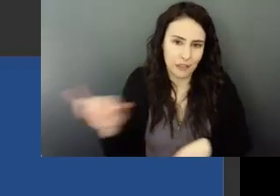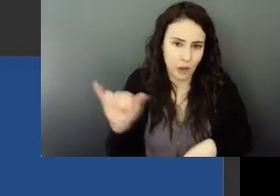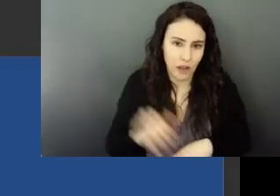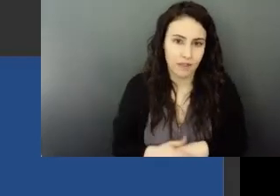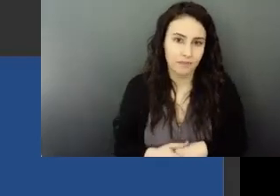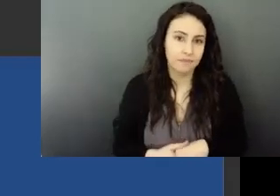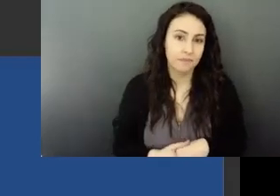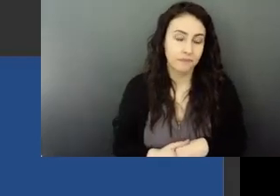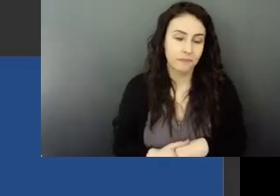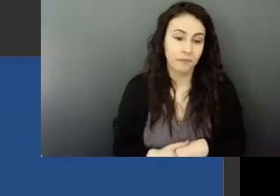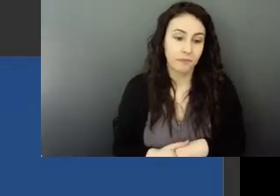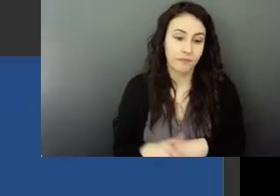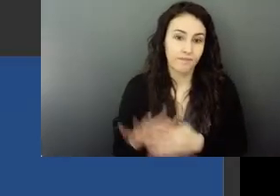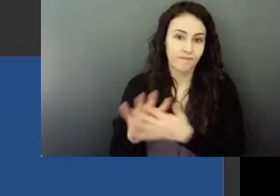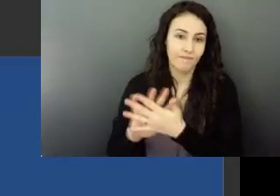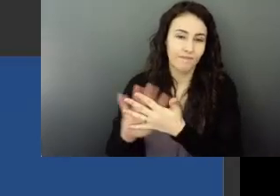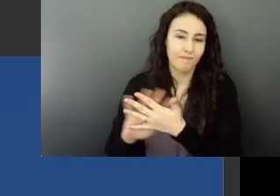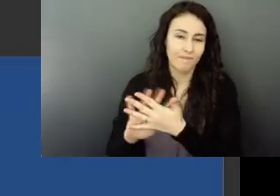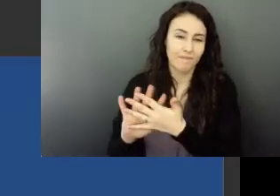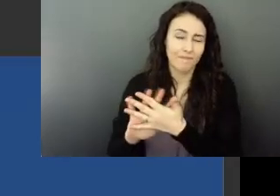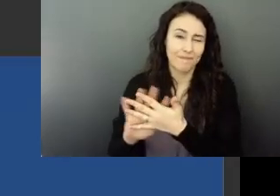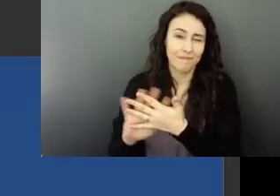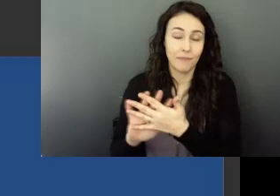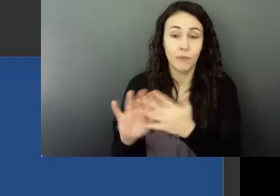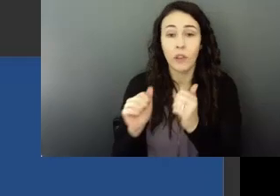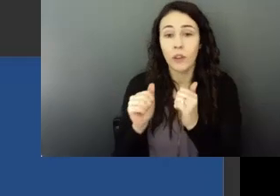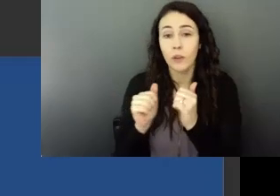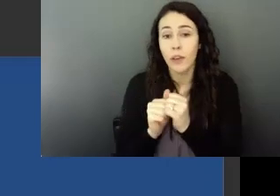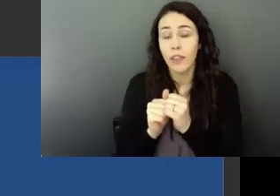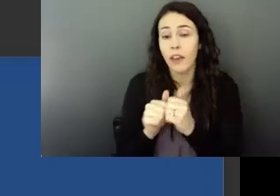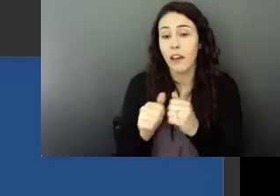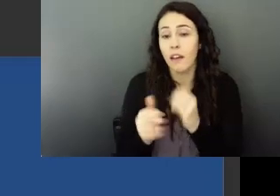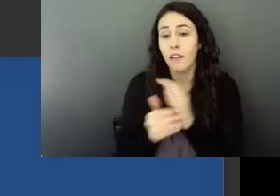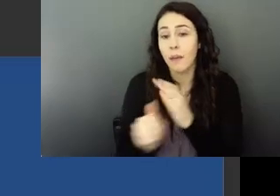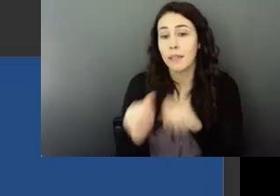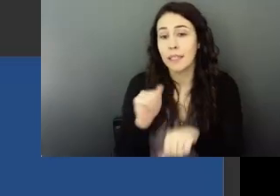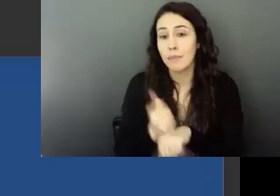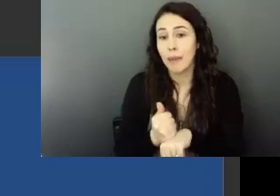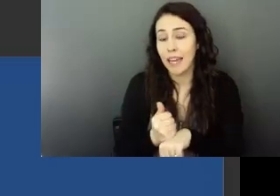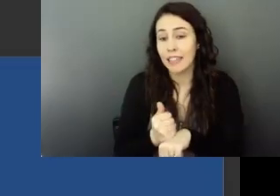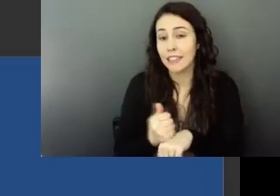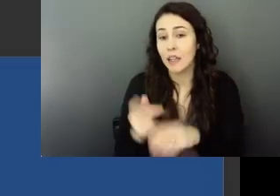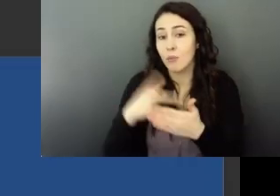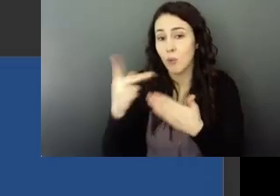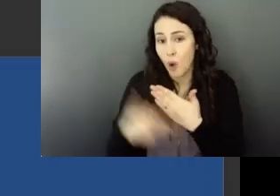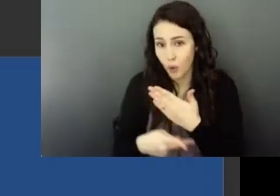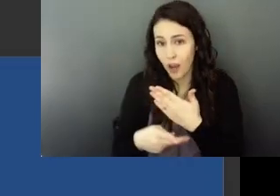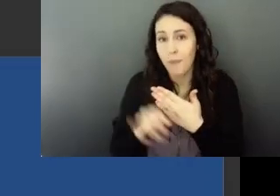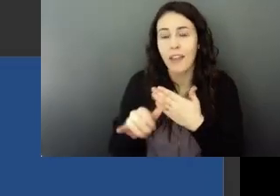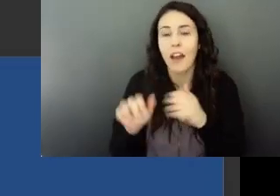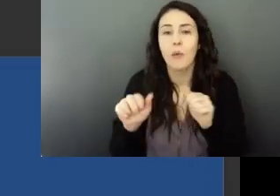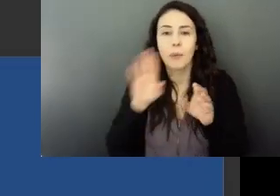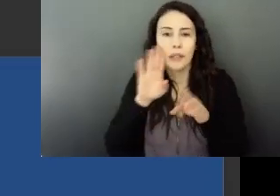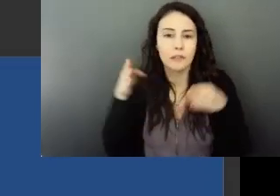competency-based programs, we can be more student-centered, and that's